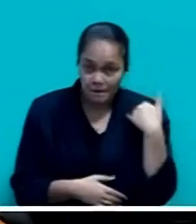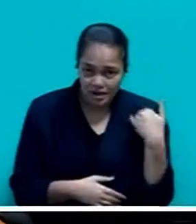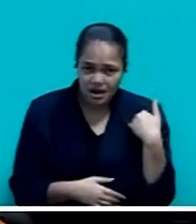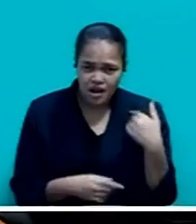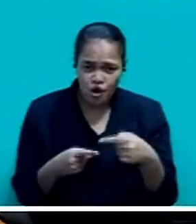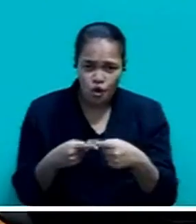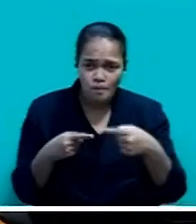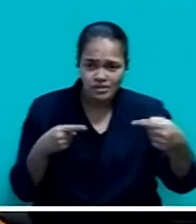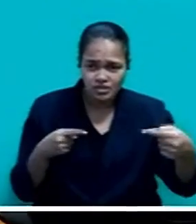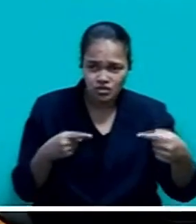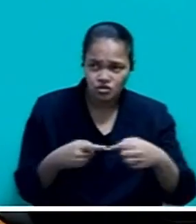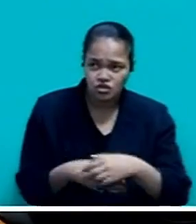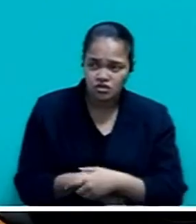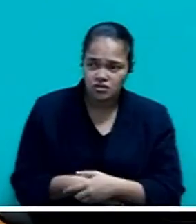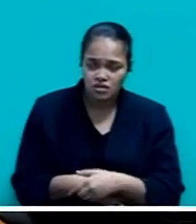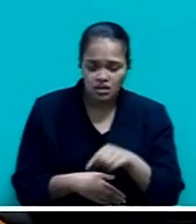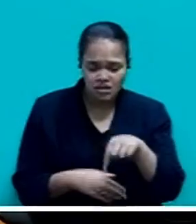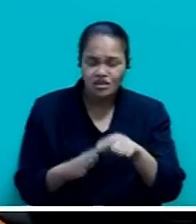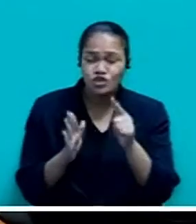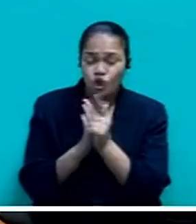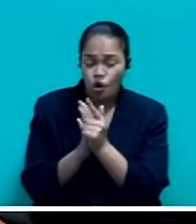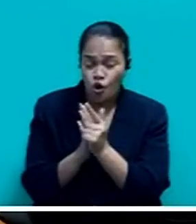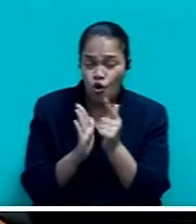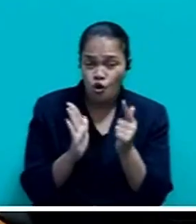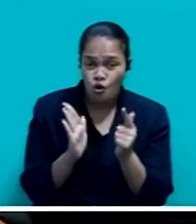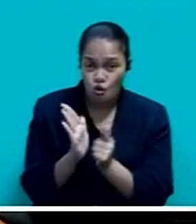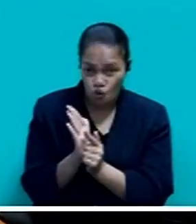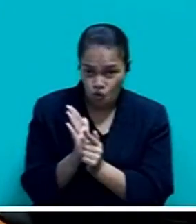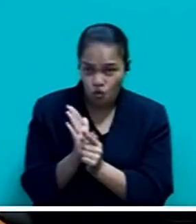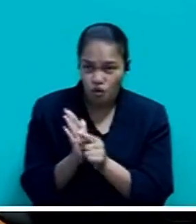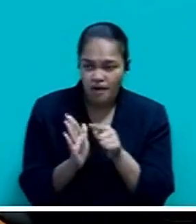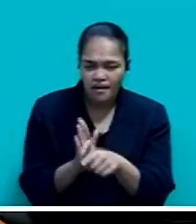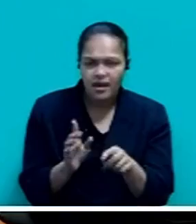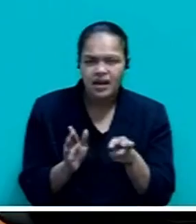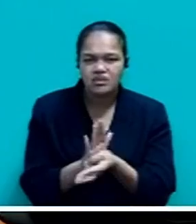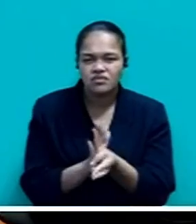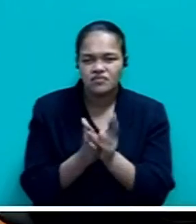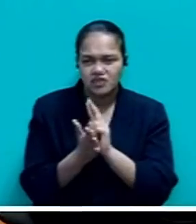opposition that this law is just a reversal.